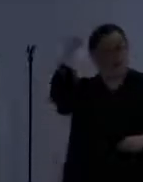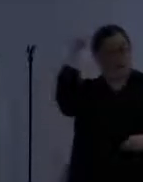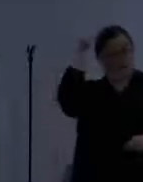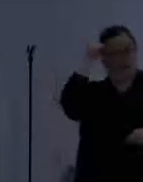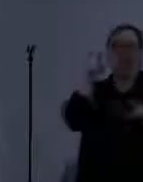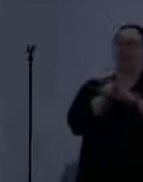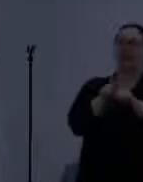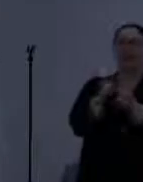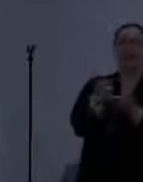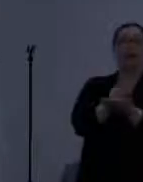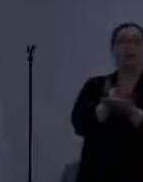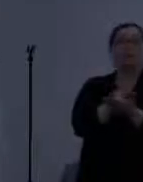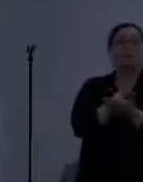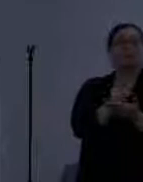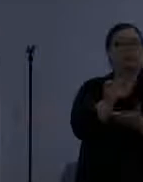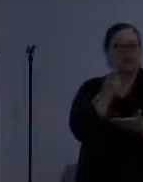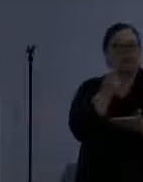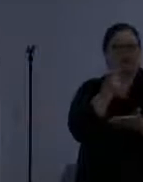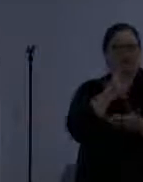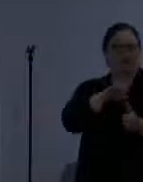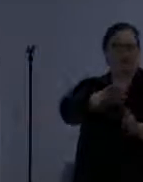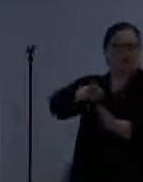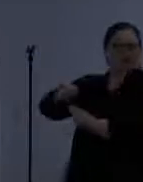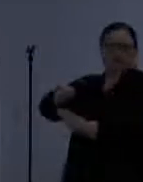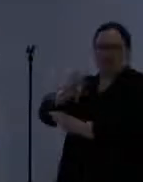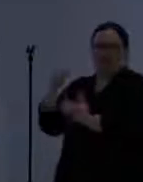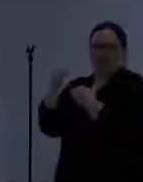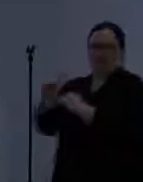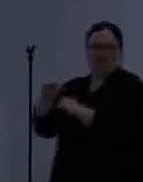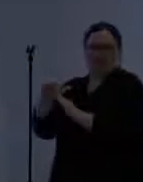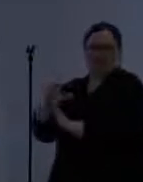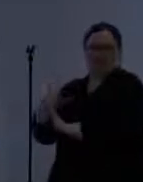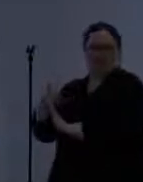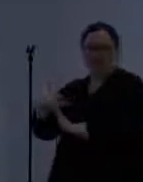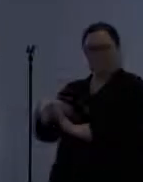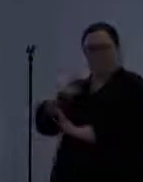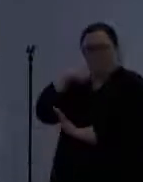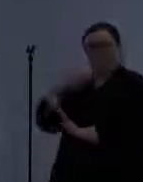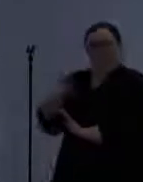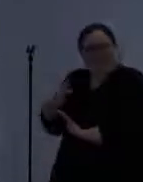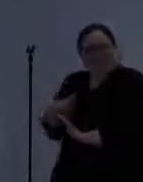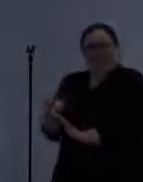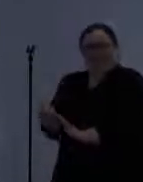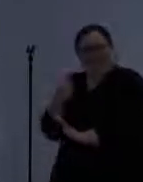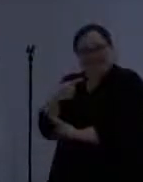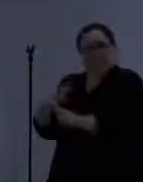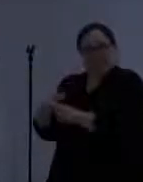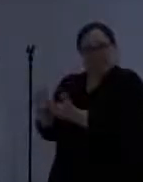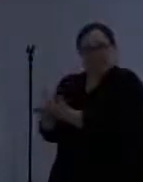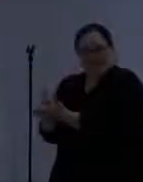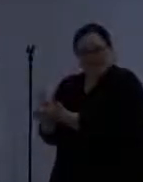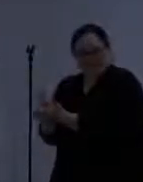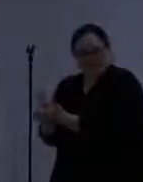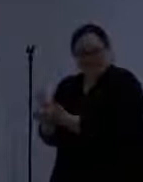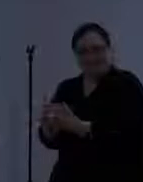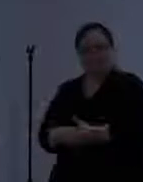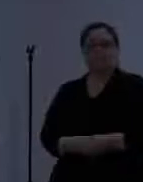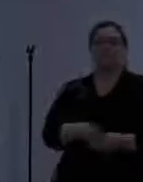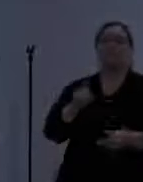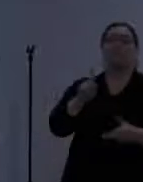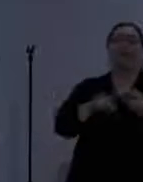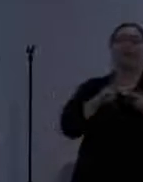epilepsy medication, for example, wouldn't be included if someone has epilepsy, but if someone's been given